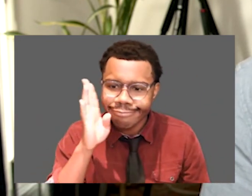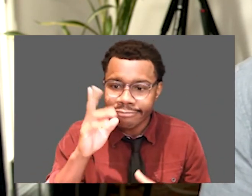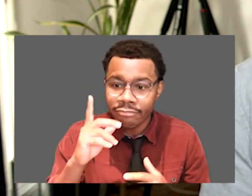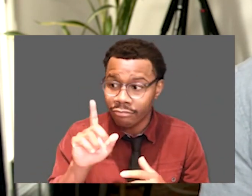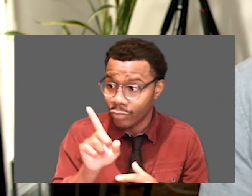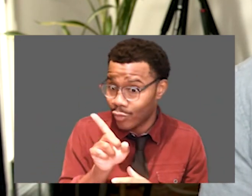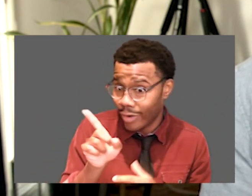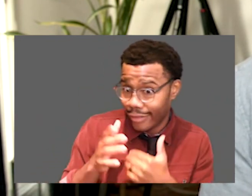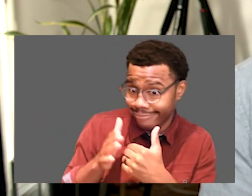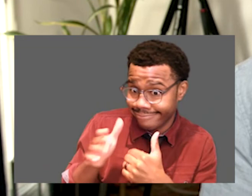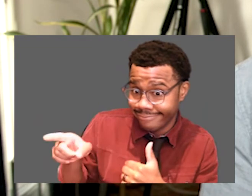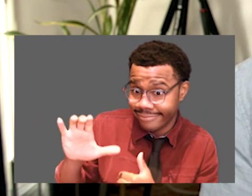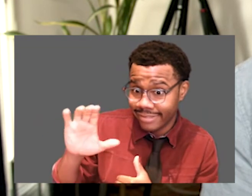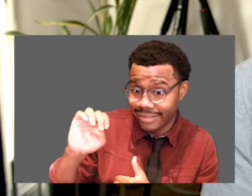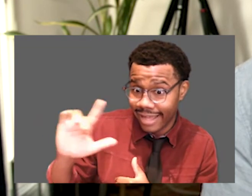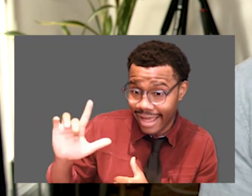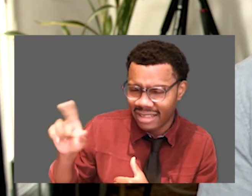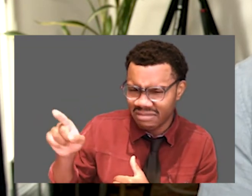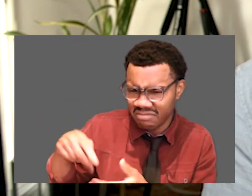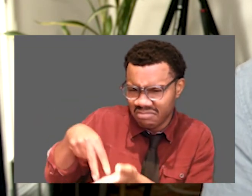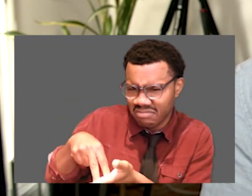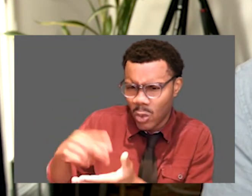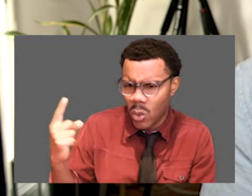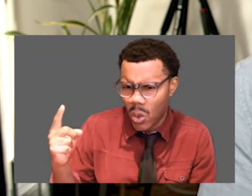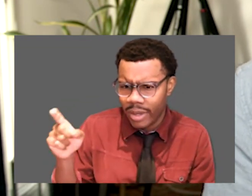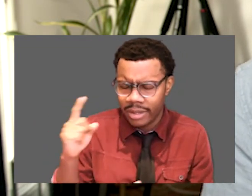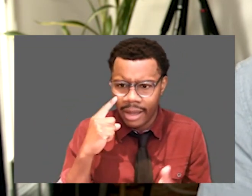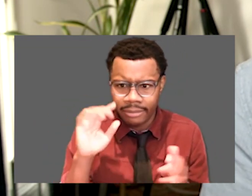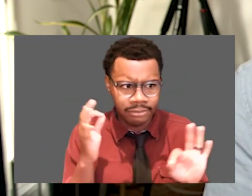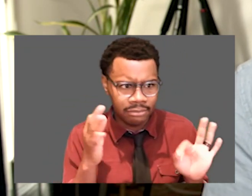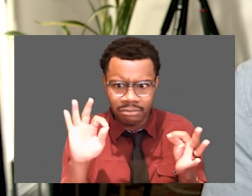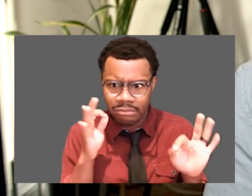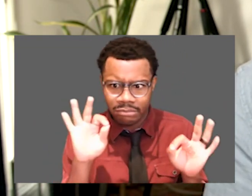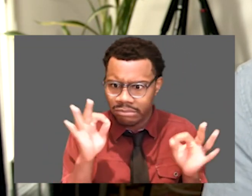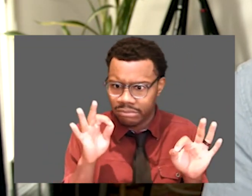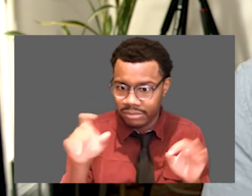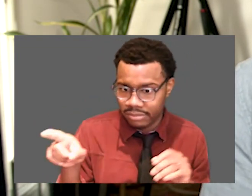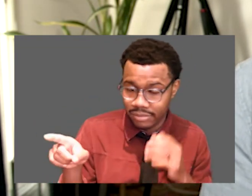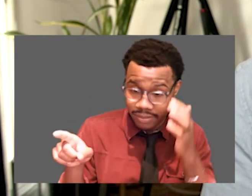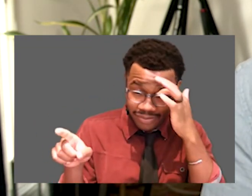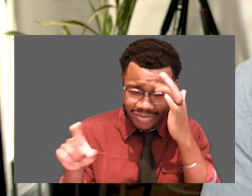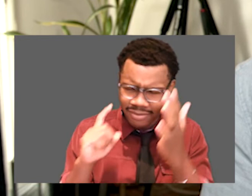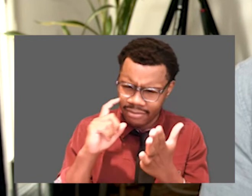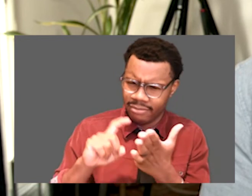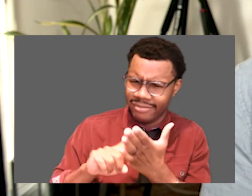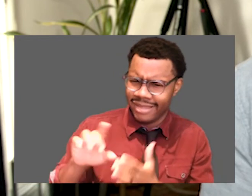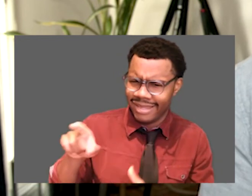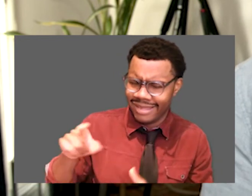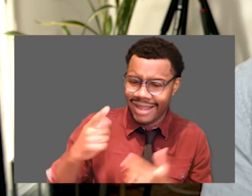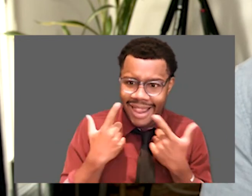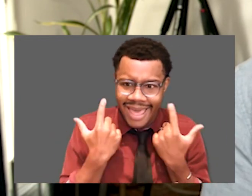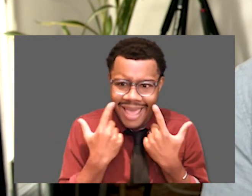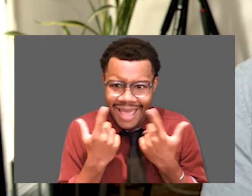next to you is standing in a distant corner alone, eyes darting side to side and feet shuffling back and forth. You notice the person giggling and